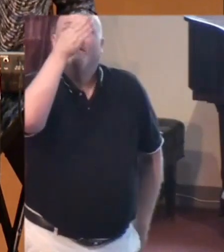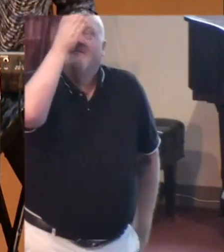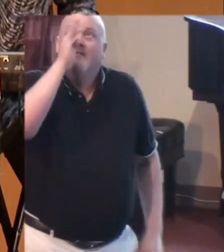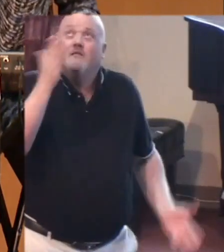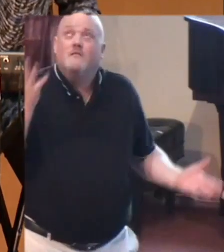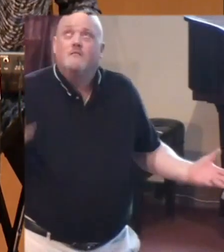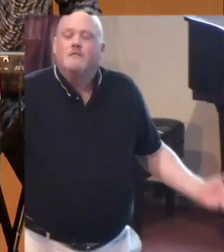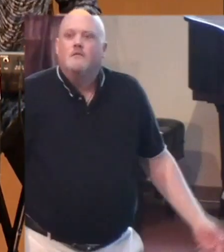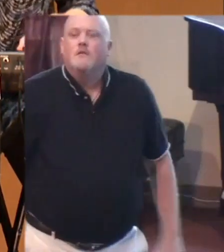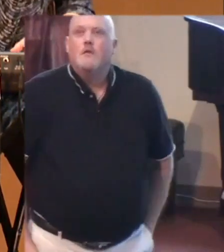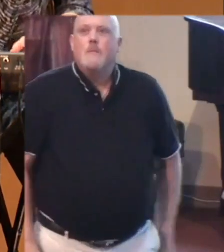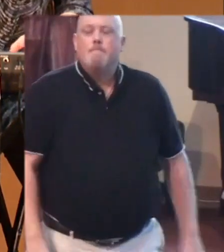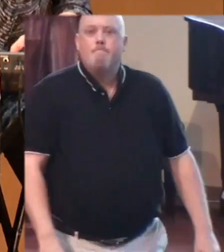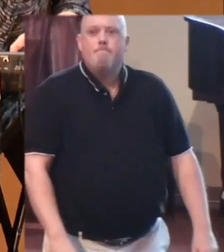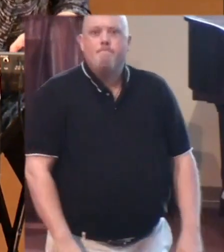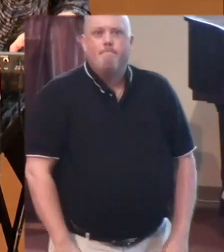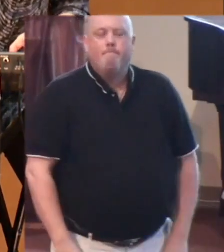one.